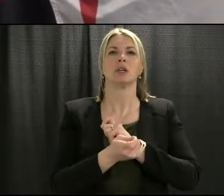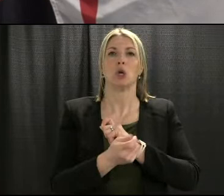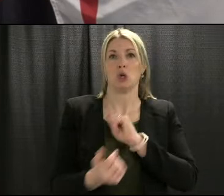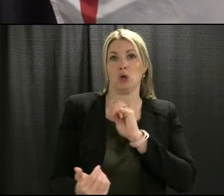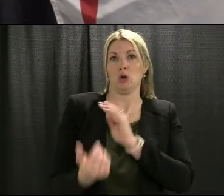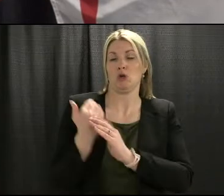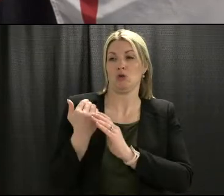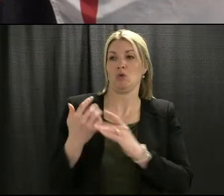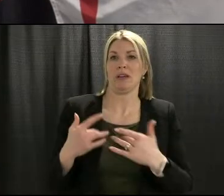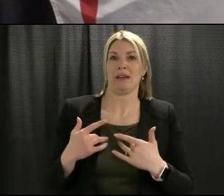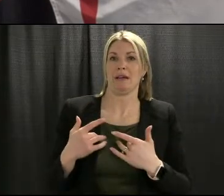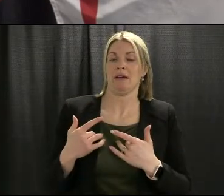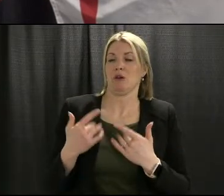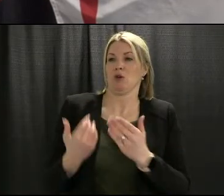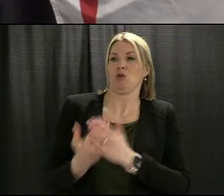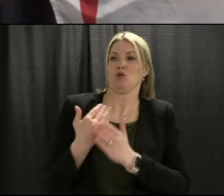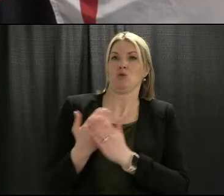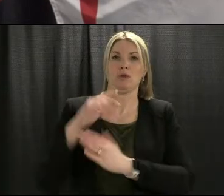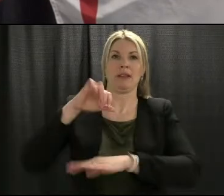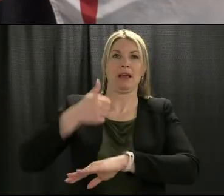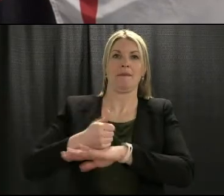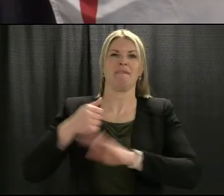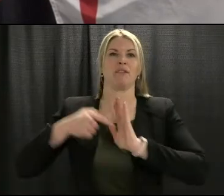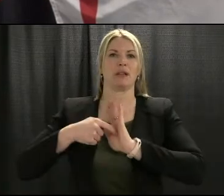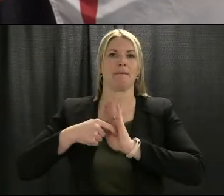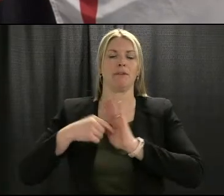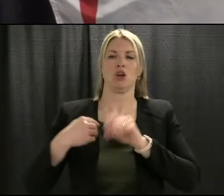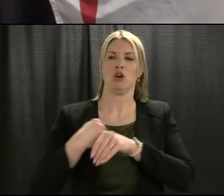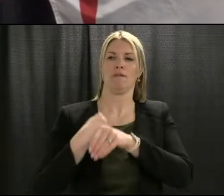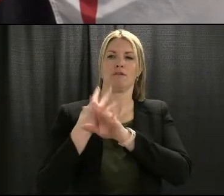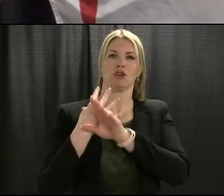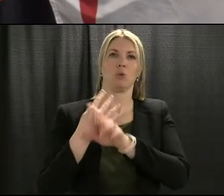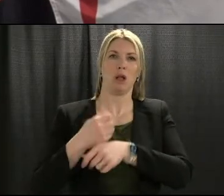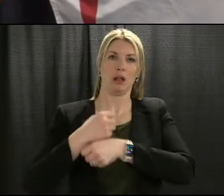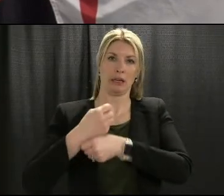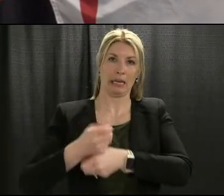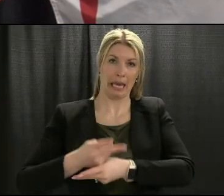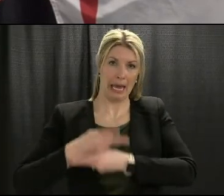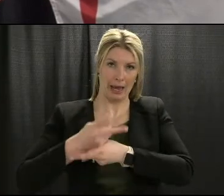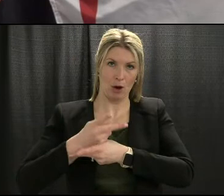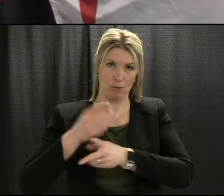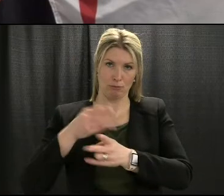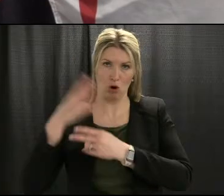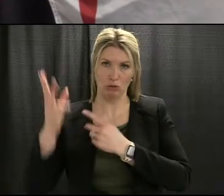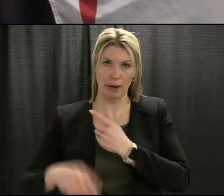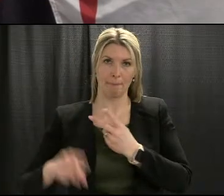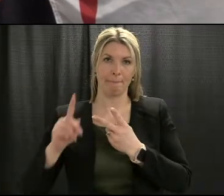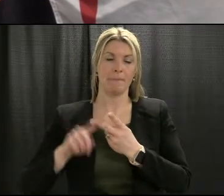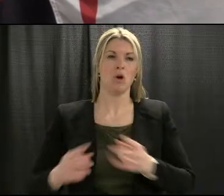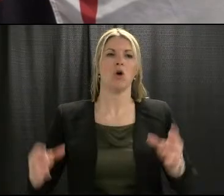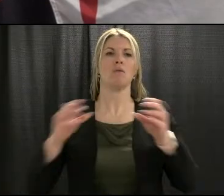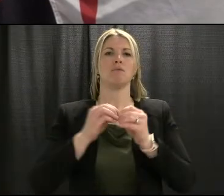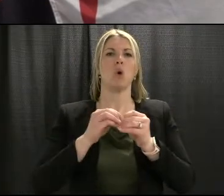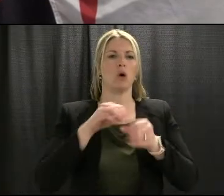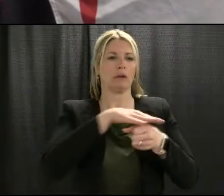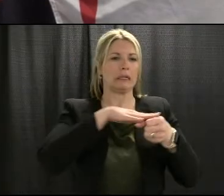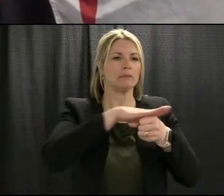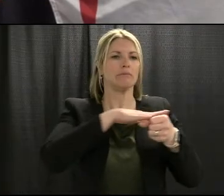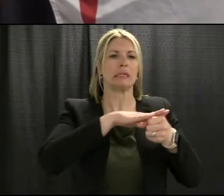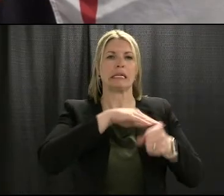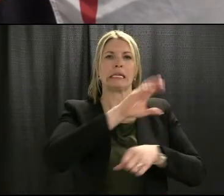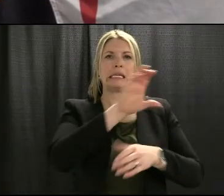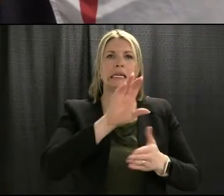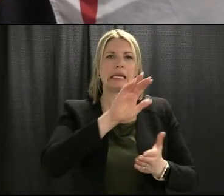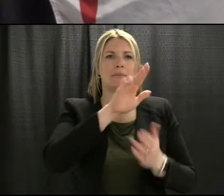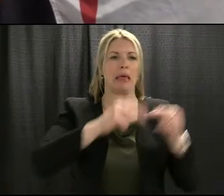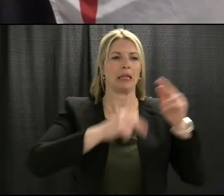including a new virtual care program, the advancement of urgent care centres, and recruitment and retention